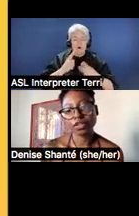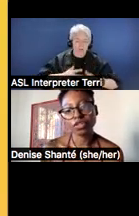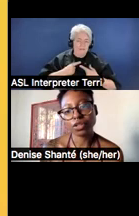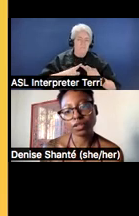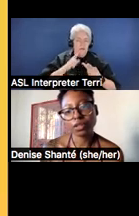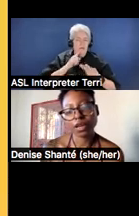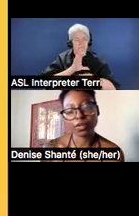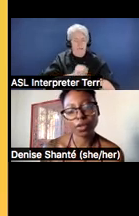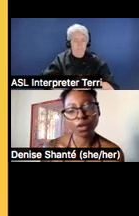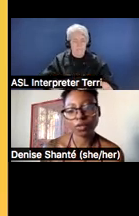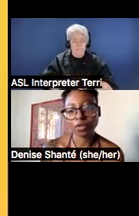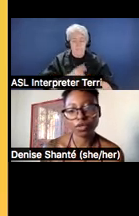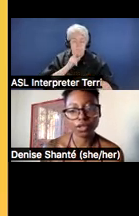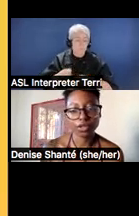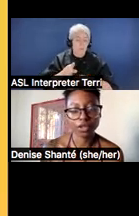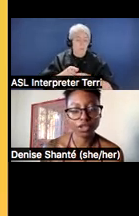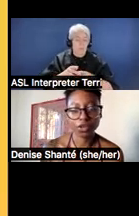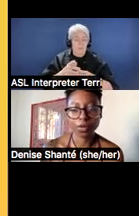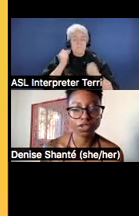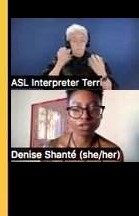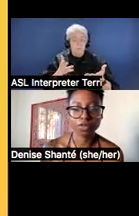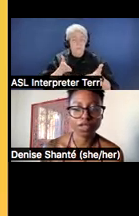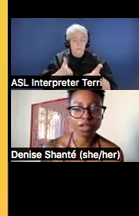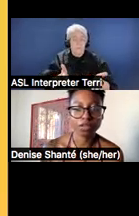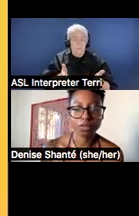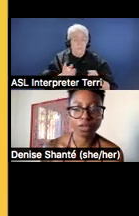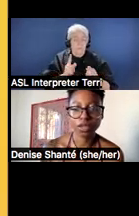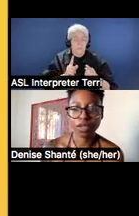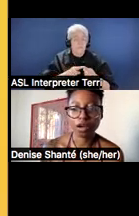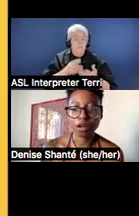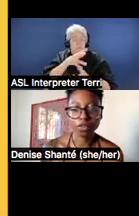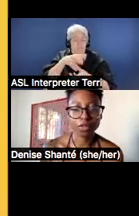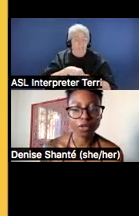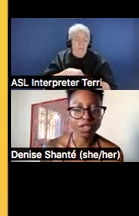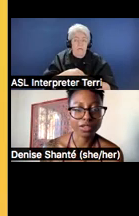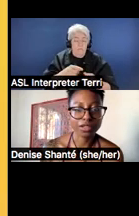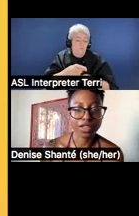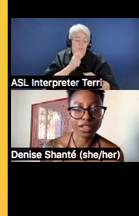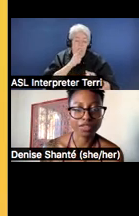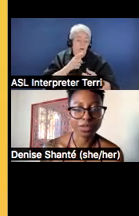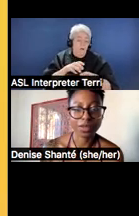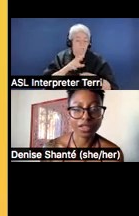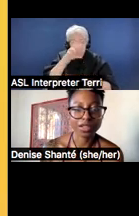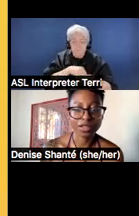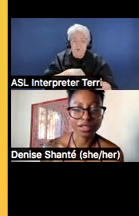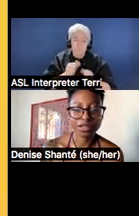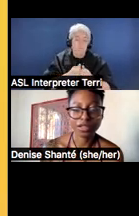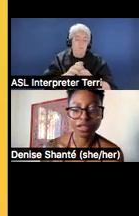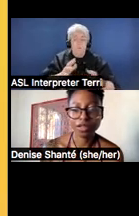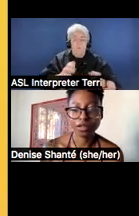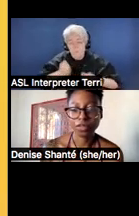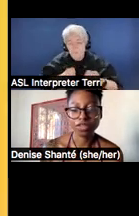to engage, and we welcome you to show up as your full self with all of your emotions and lived